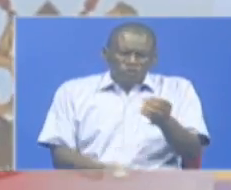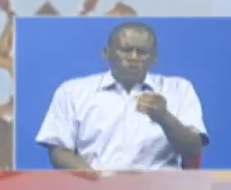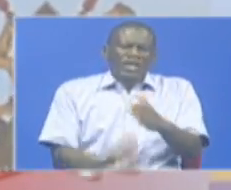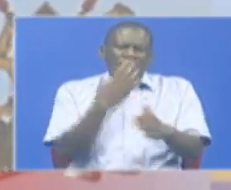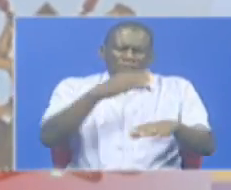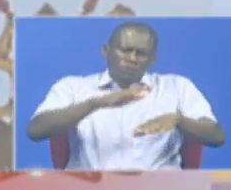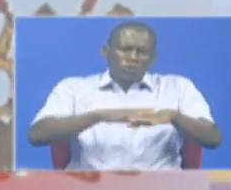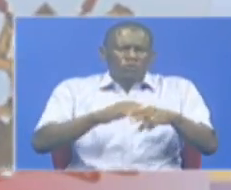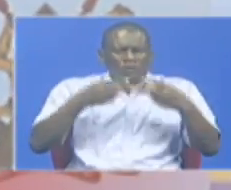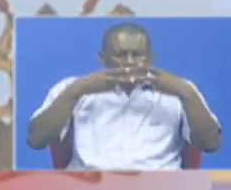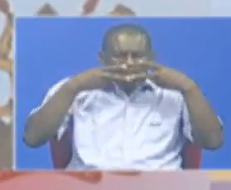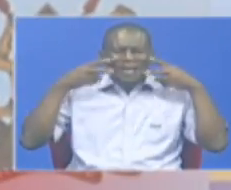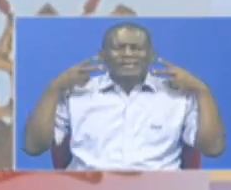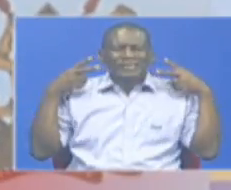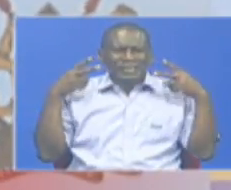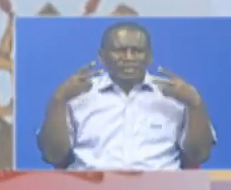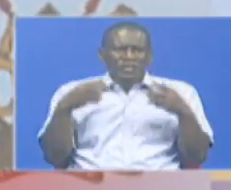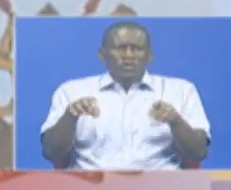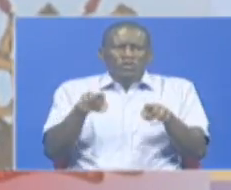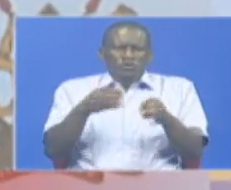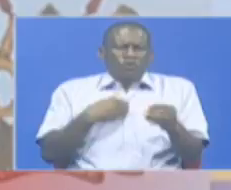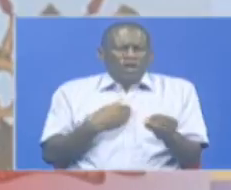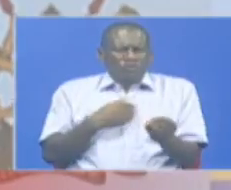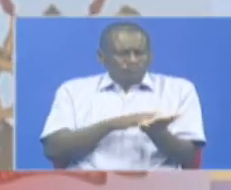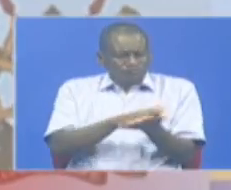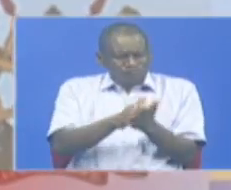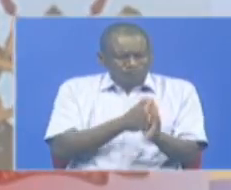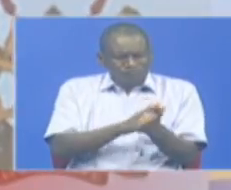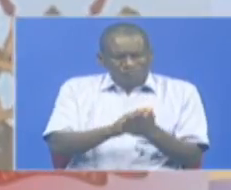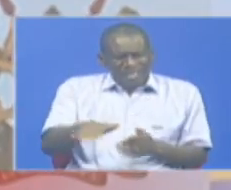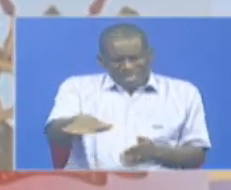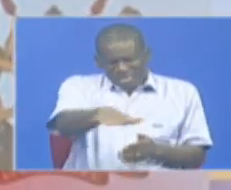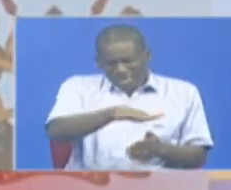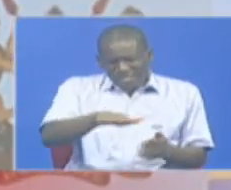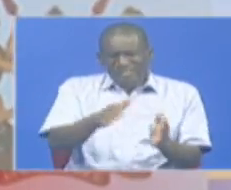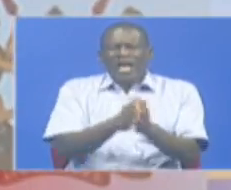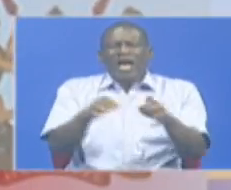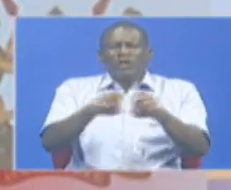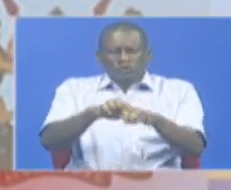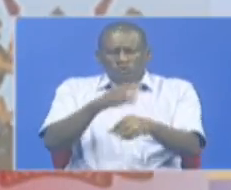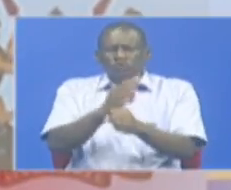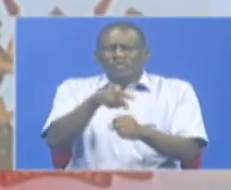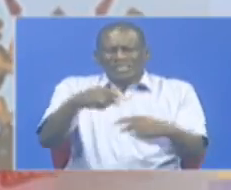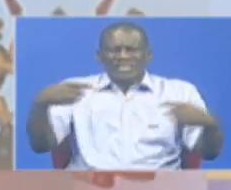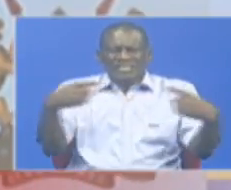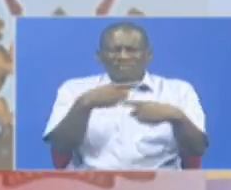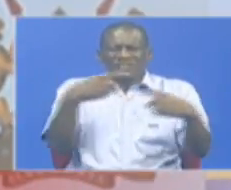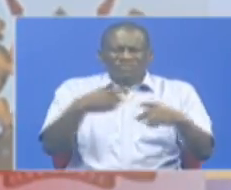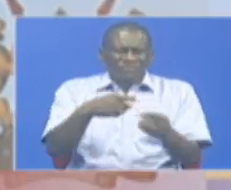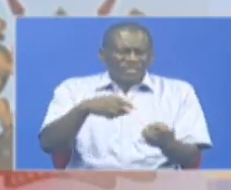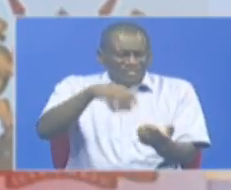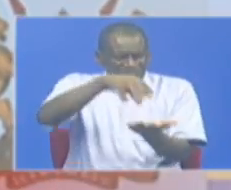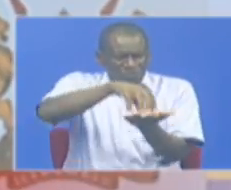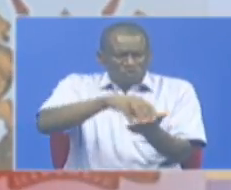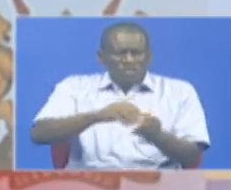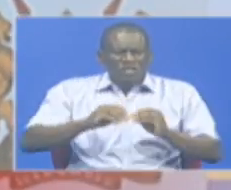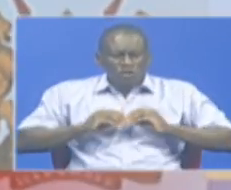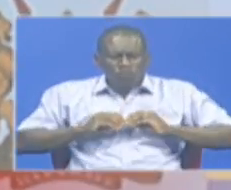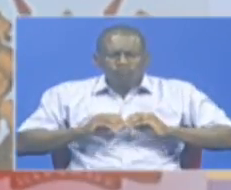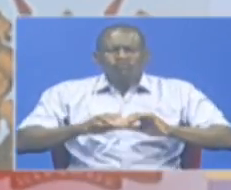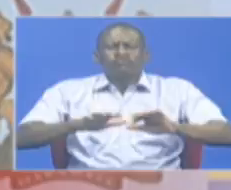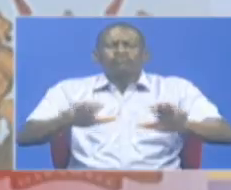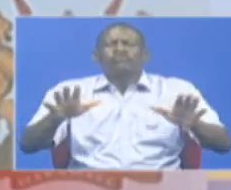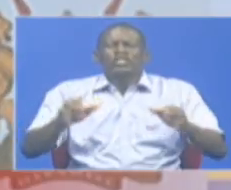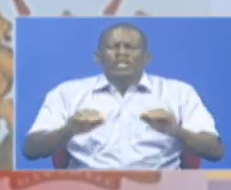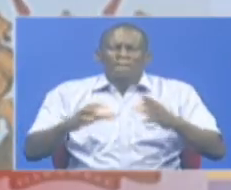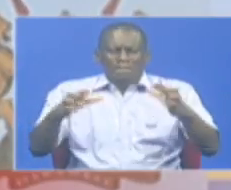masks, to put in place hand washing facilities, and to be able to use their various platforms in disseminating